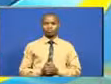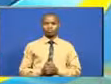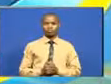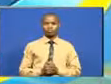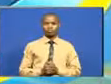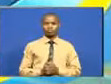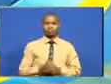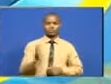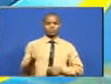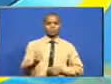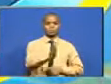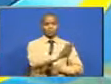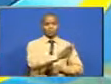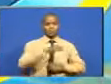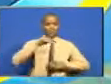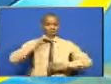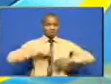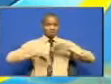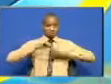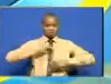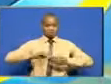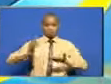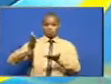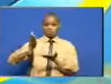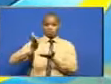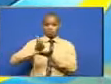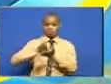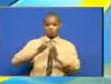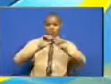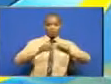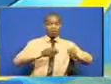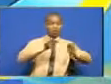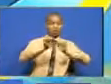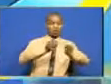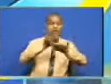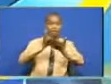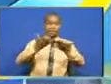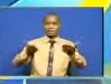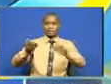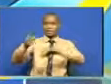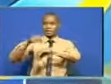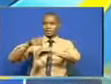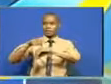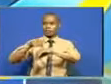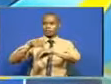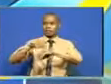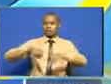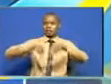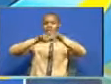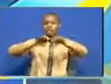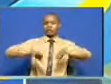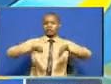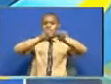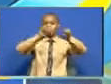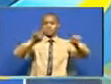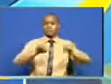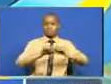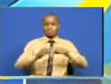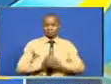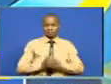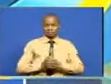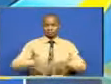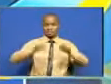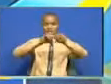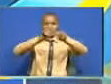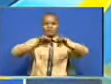In other matters, corruption is threatening to roll back gains secured after the adoption of the devolved system of governance. Devolution Cabinet